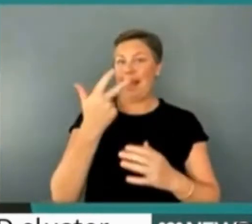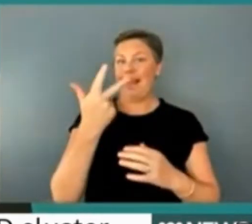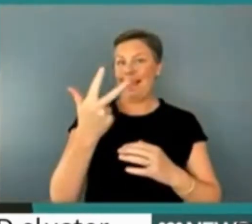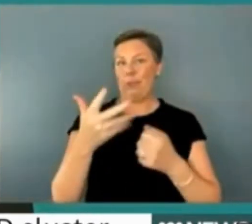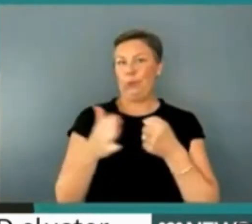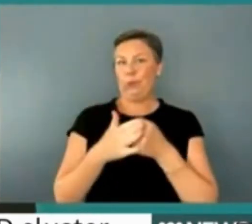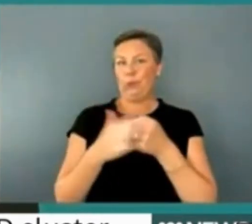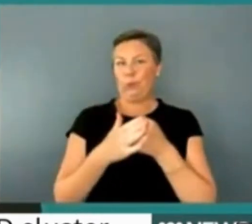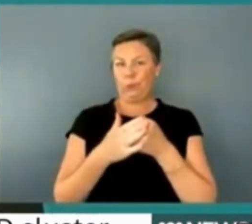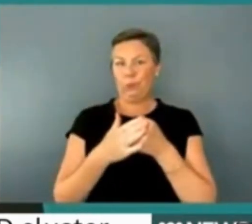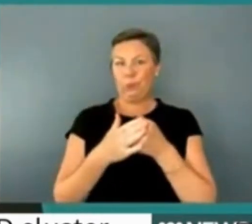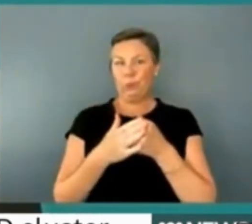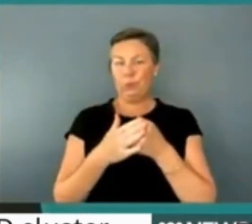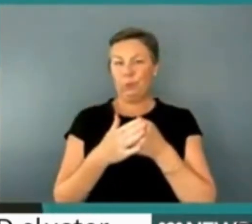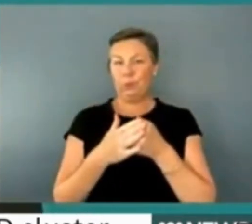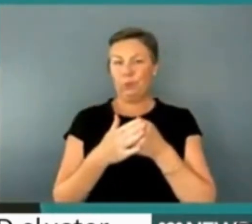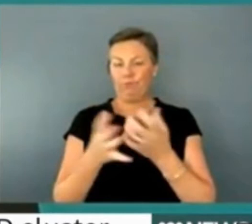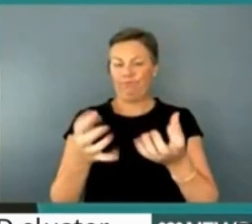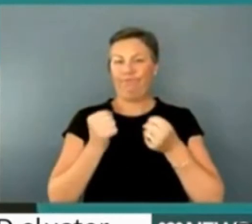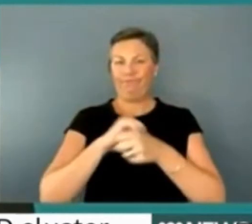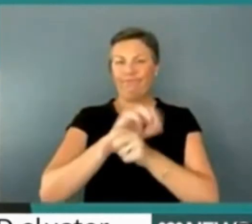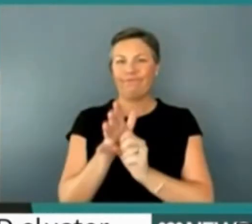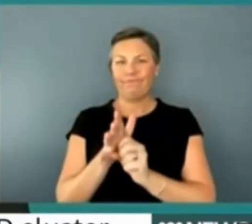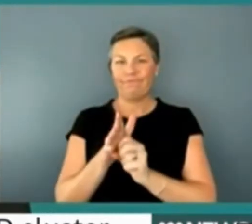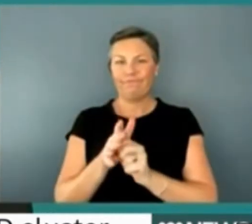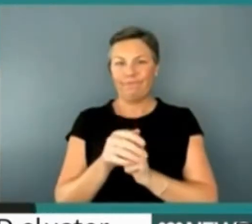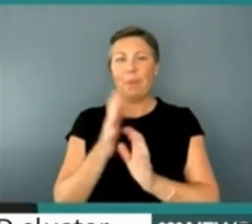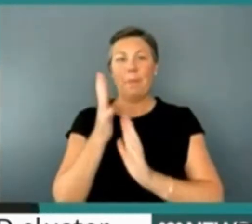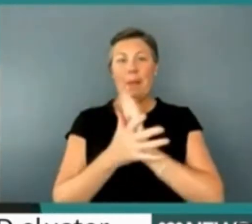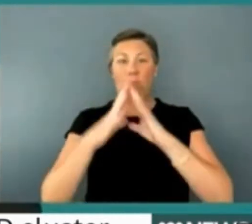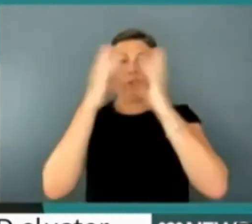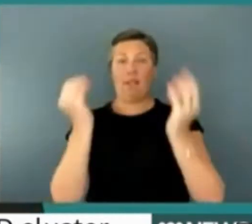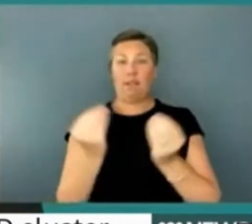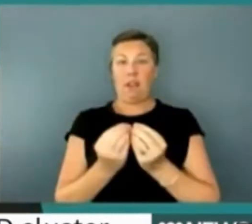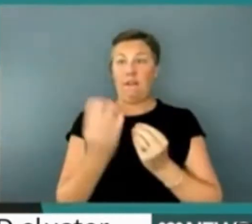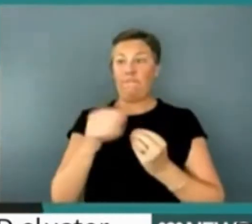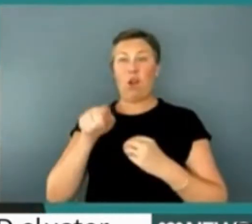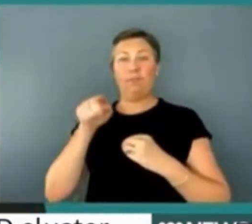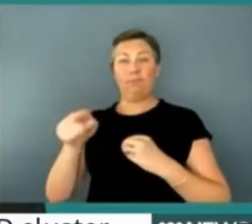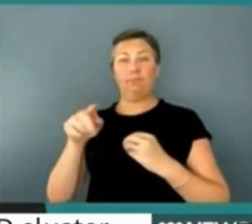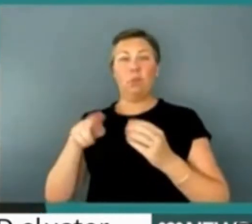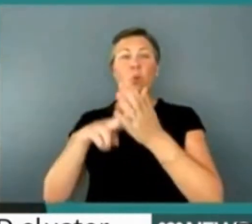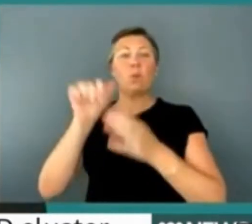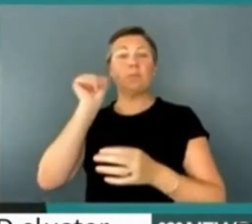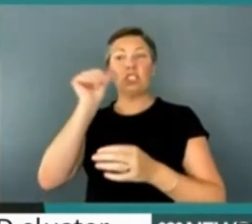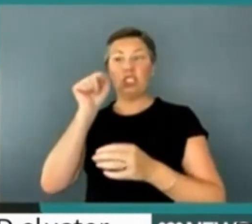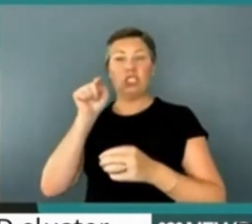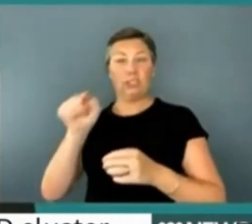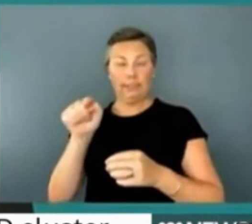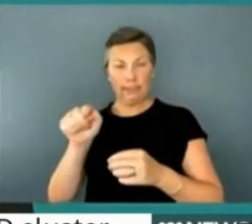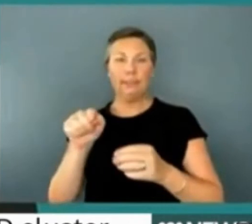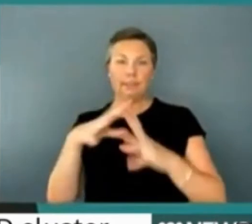hours to 8 o'clock last night. That brings up to 90 the cases related to the Avalon